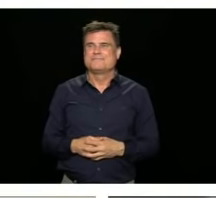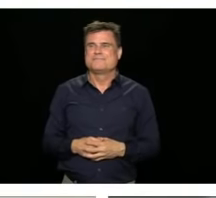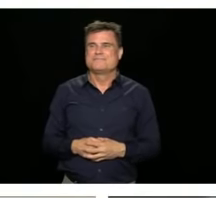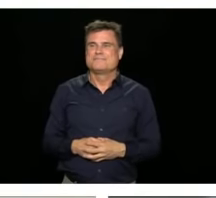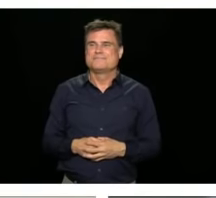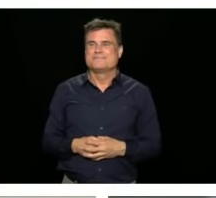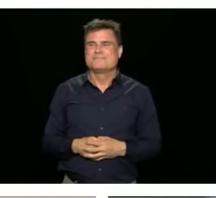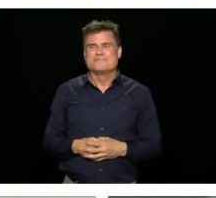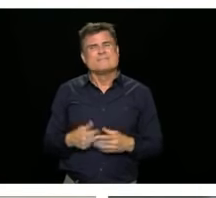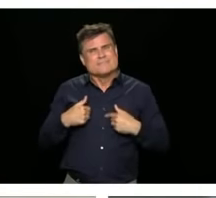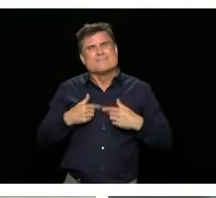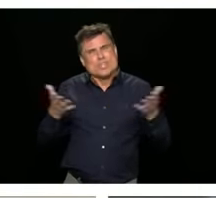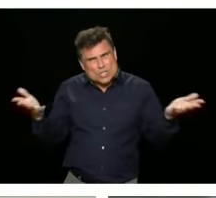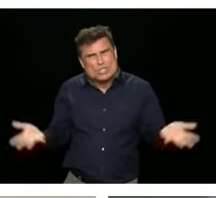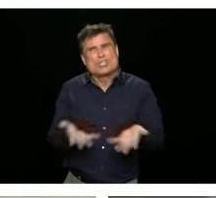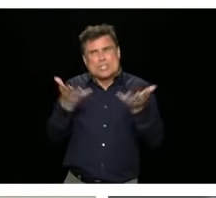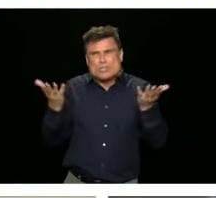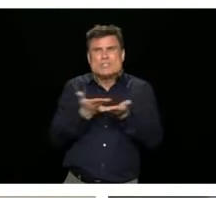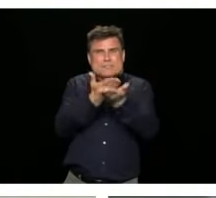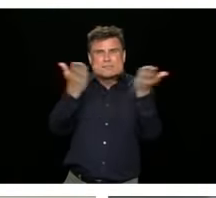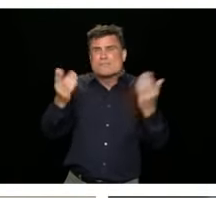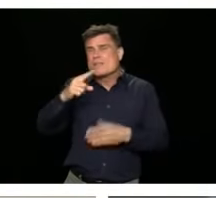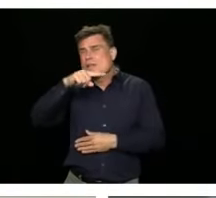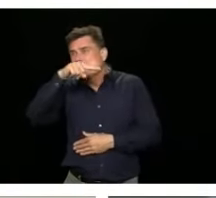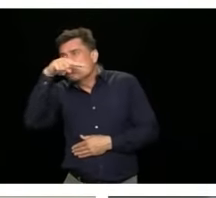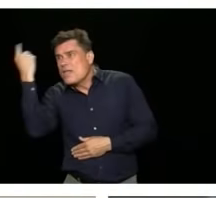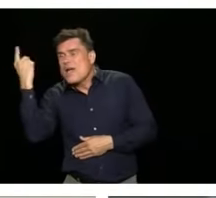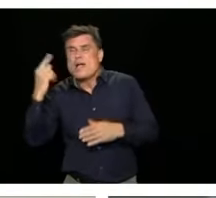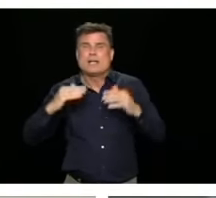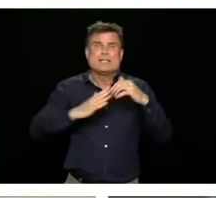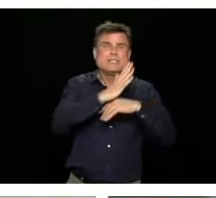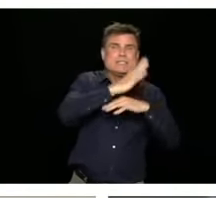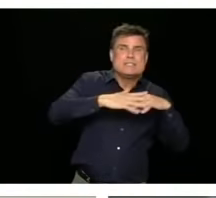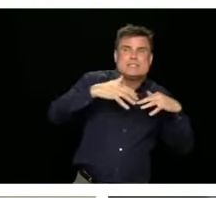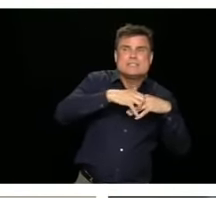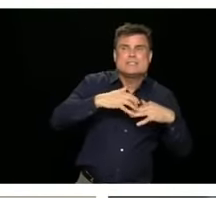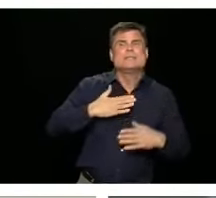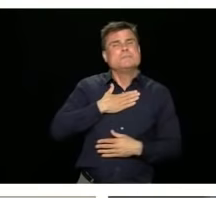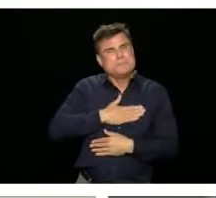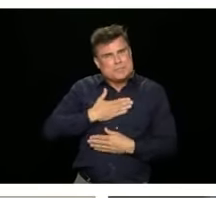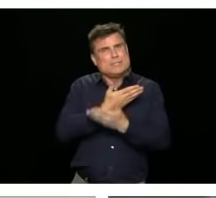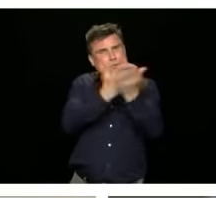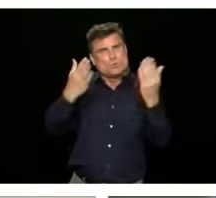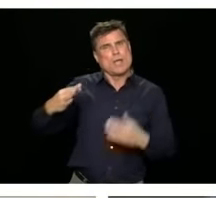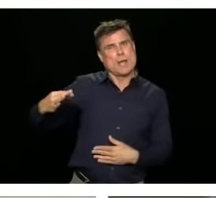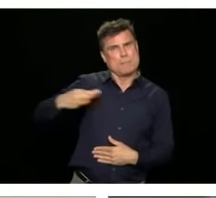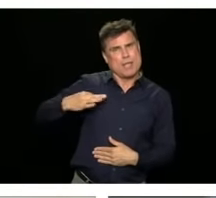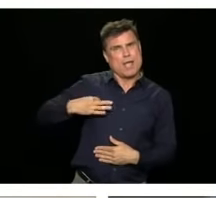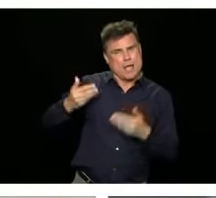you. They apply. Yeah. Yes. No, they're applying.